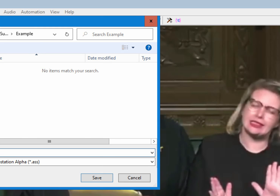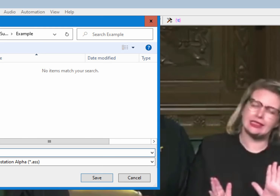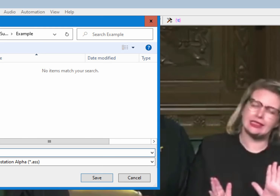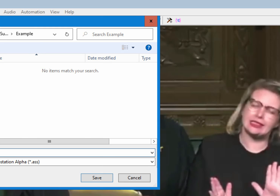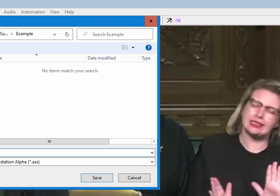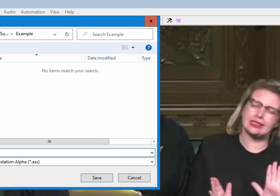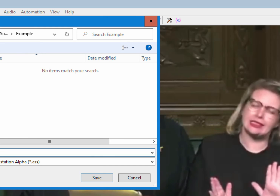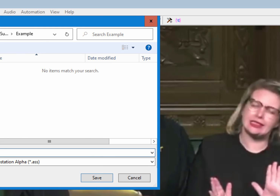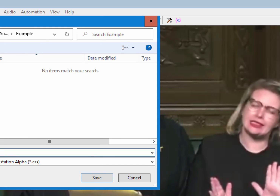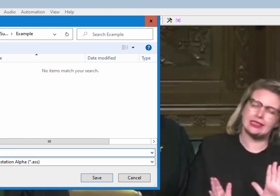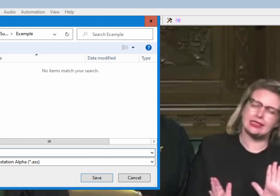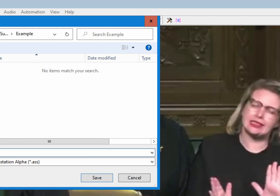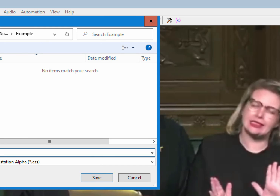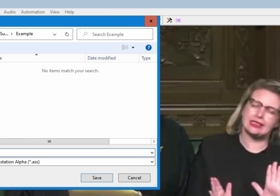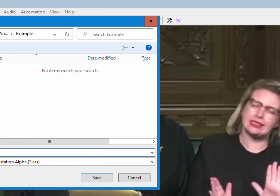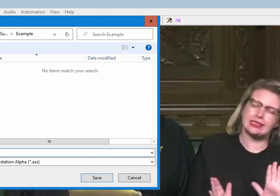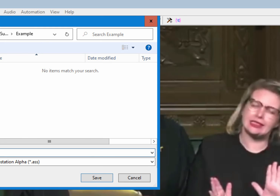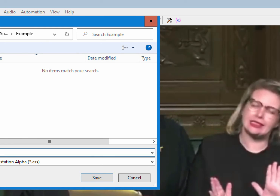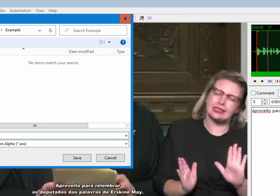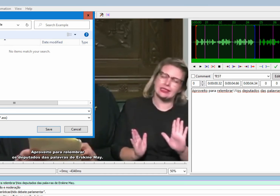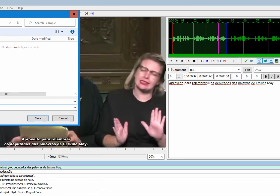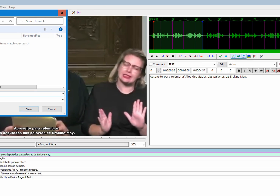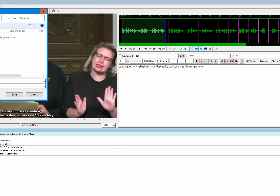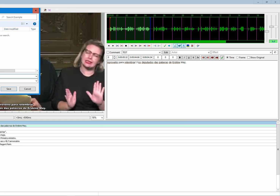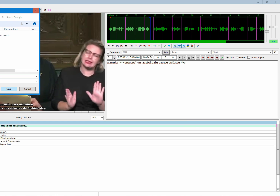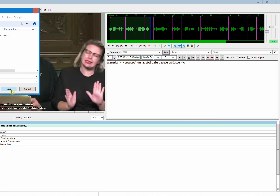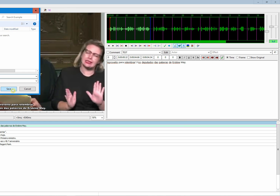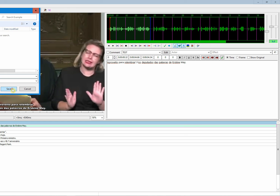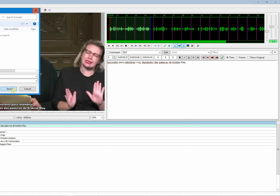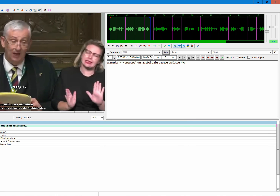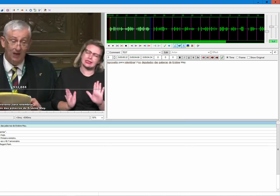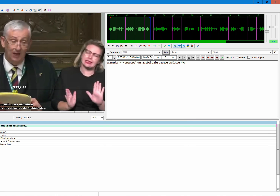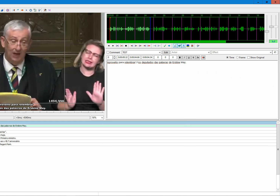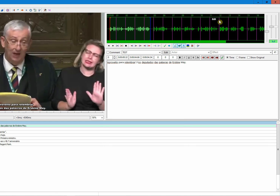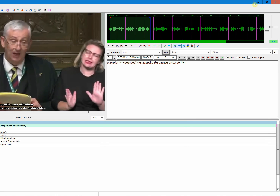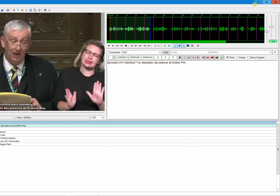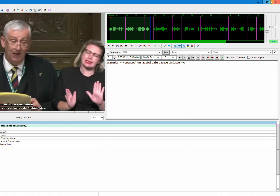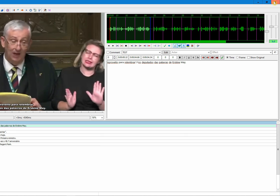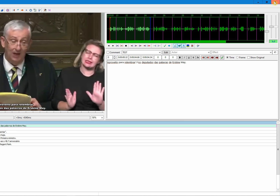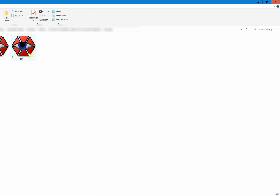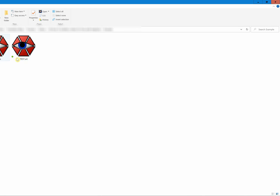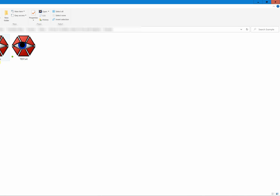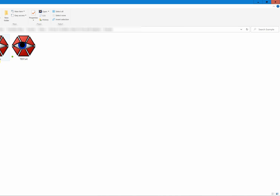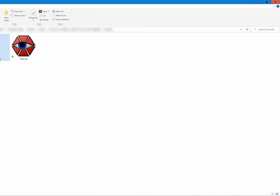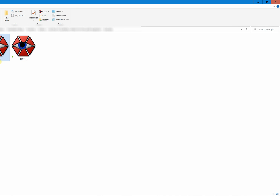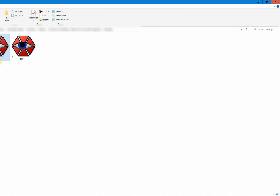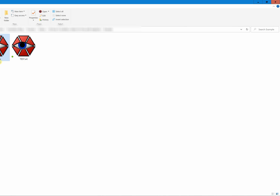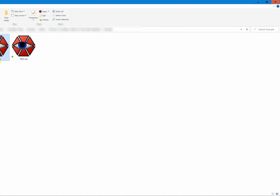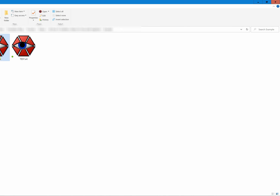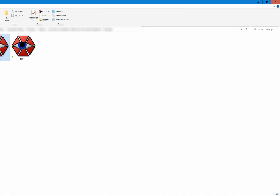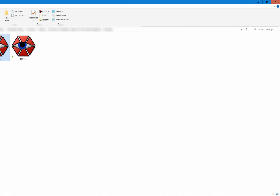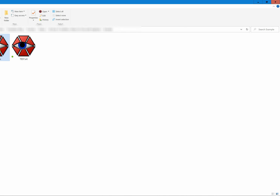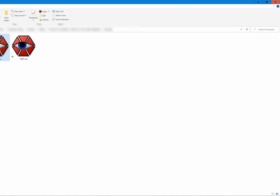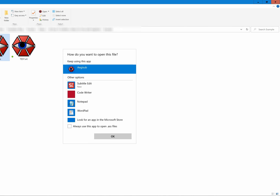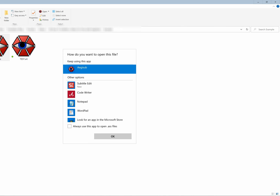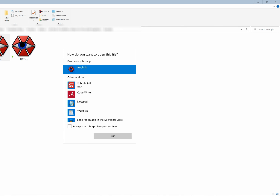and you can save in this format. ASS is a pretty unfortunate name, but it is what it is. Click Save. There you go. Now you have